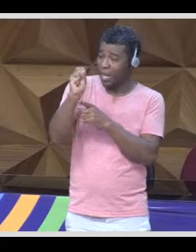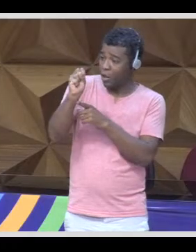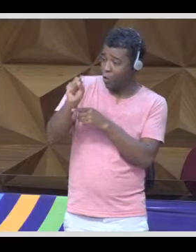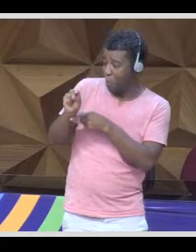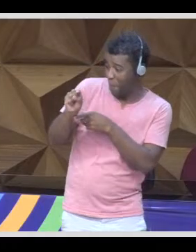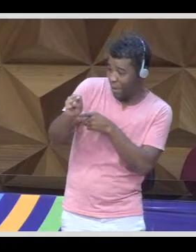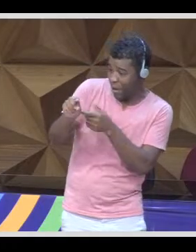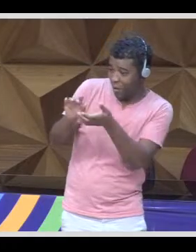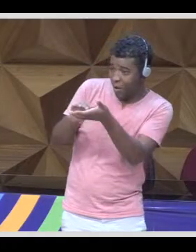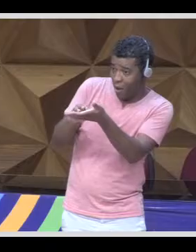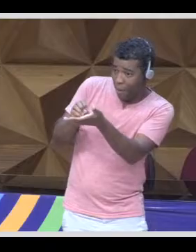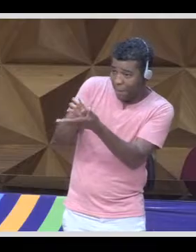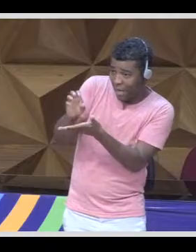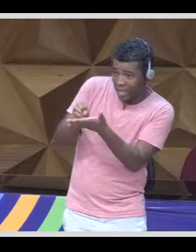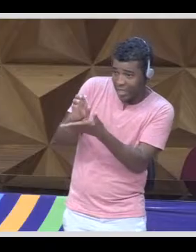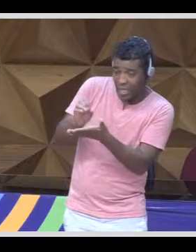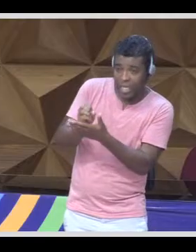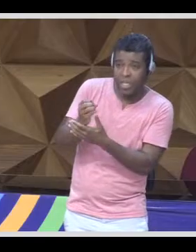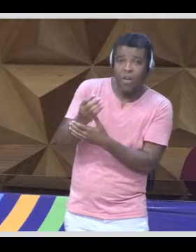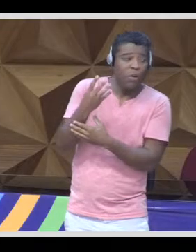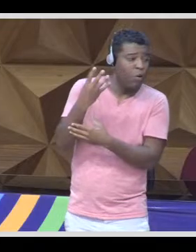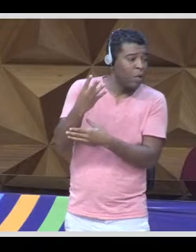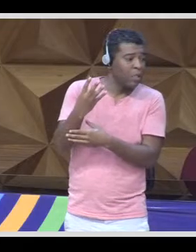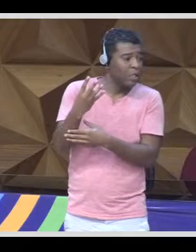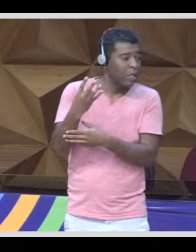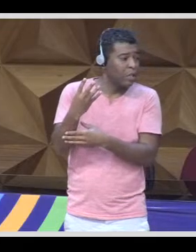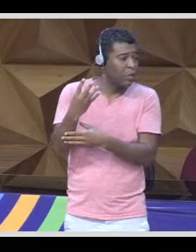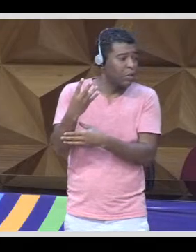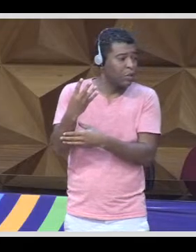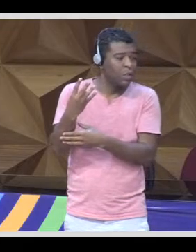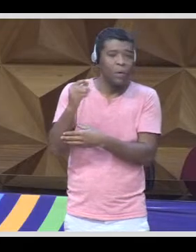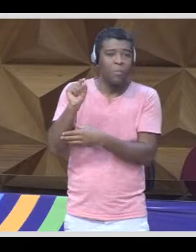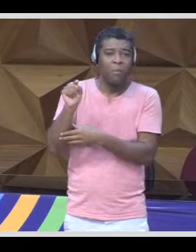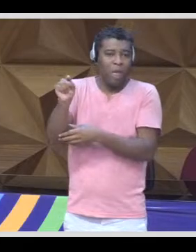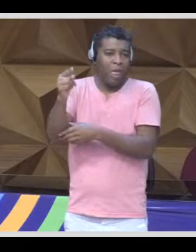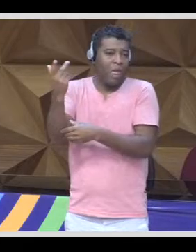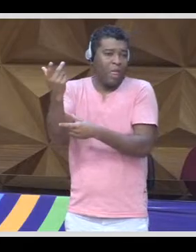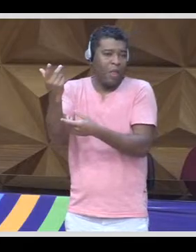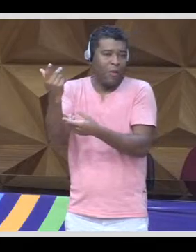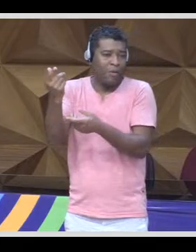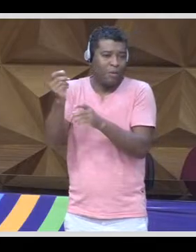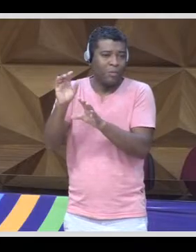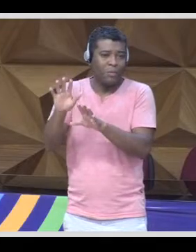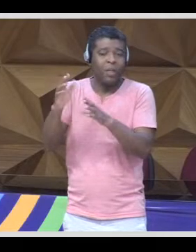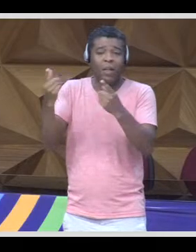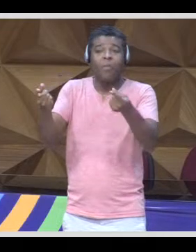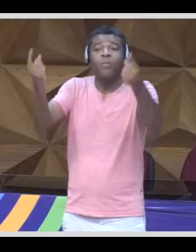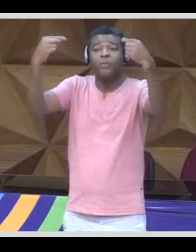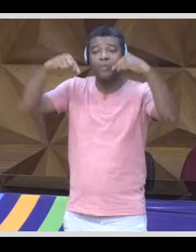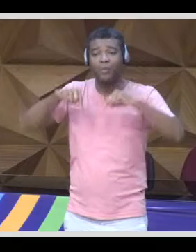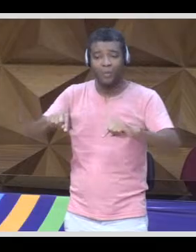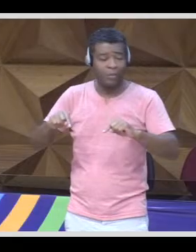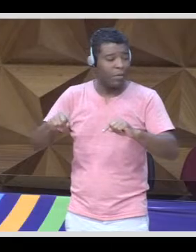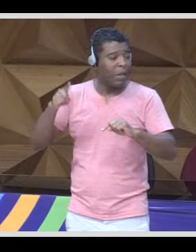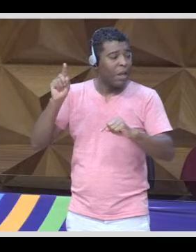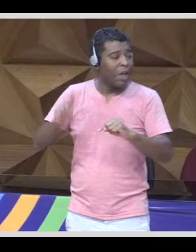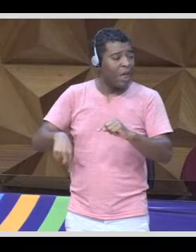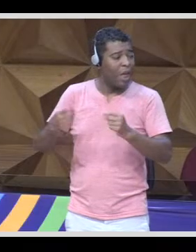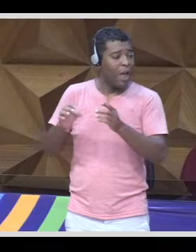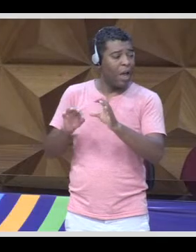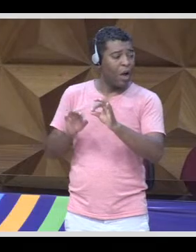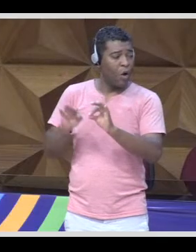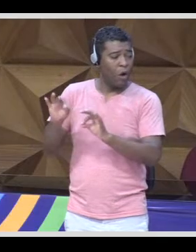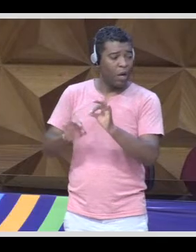views. It's about military intervention. And another one here, the organization of the rallies in